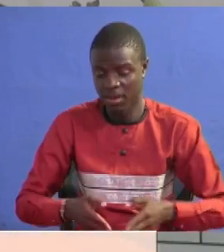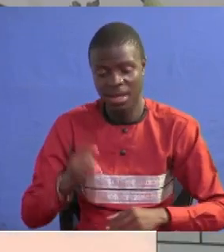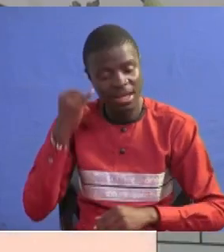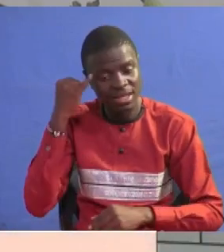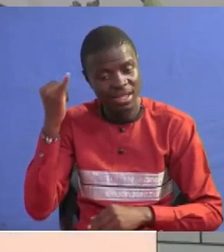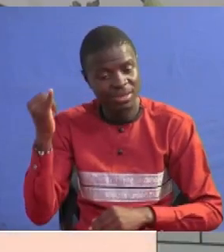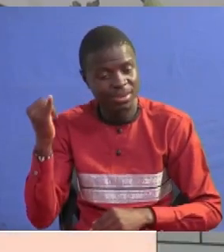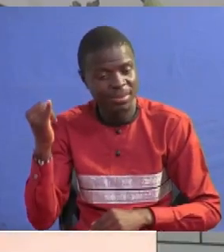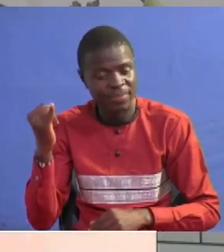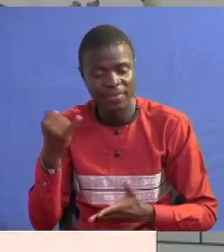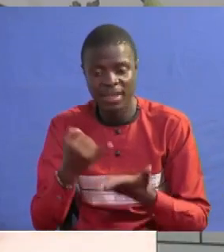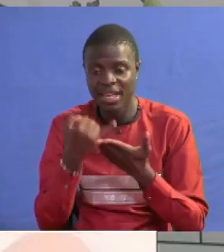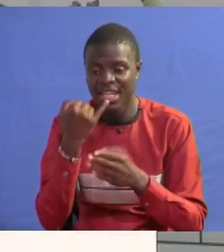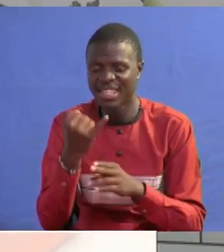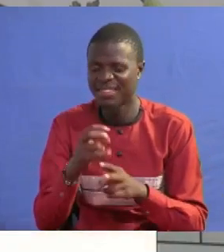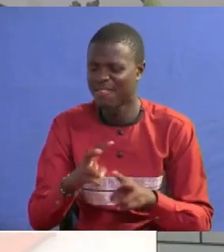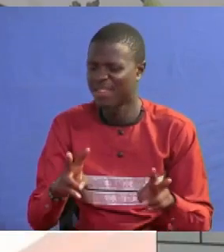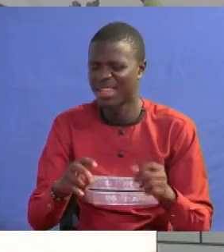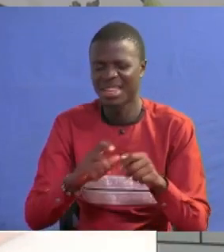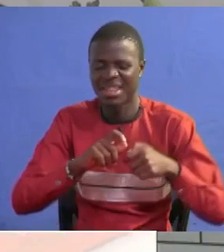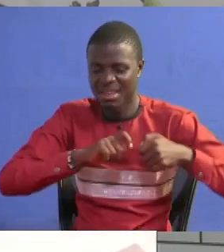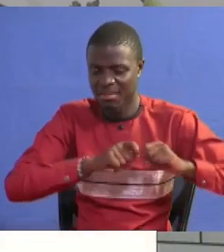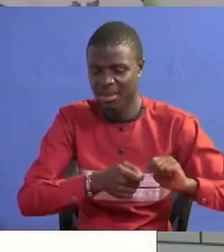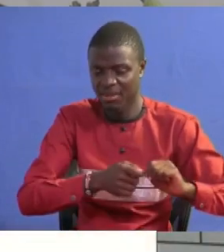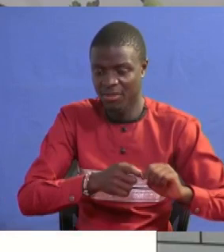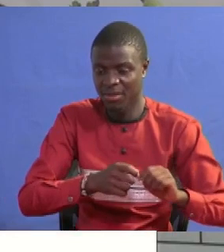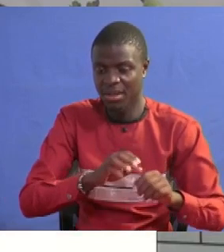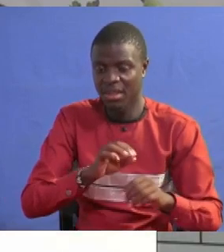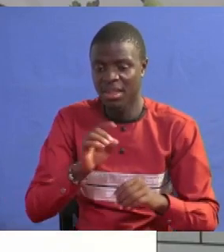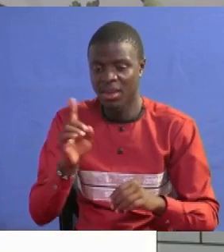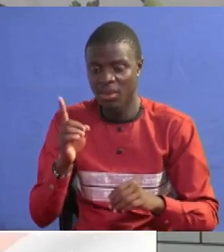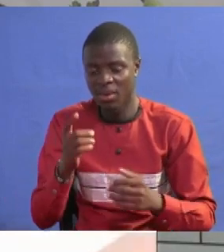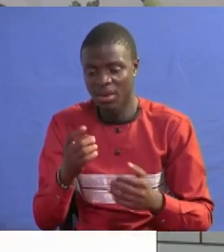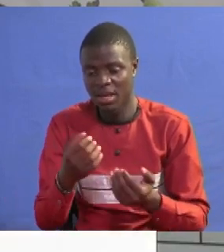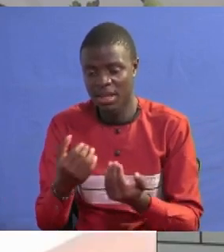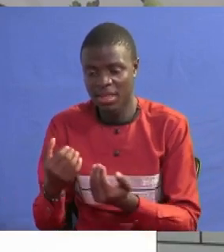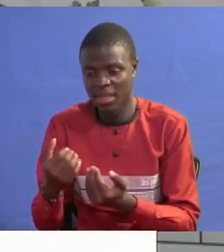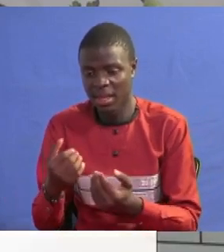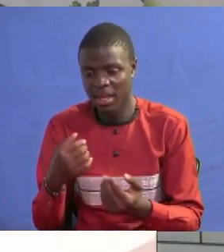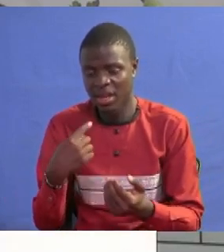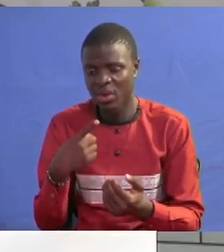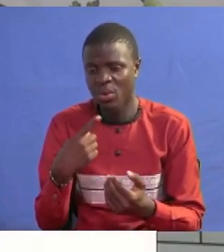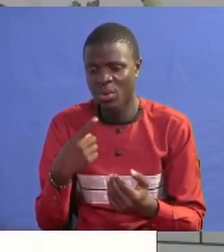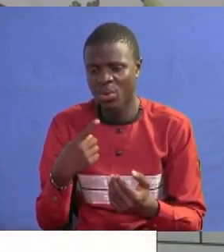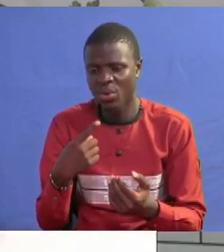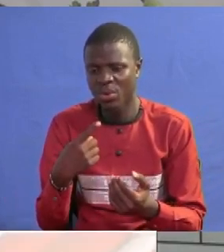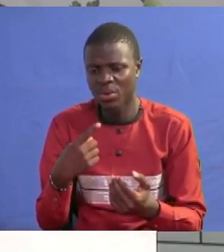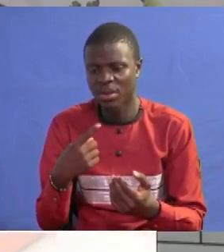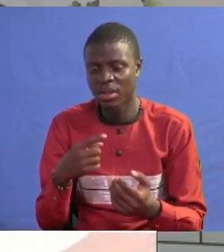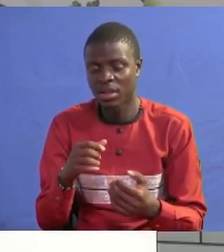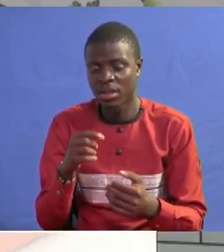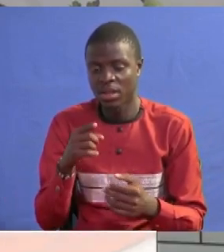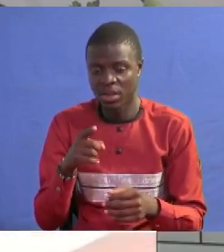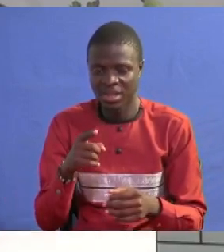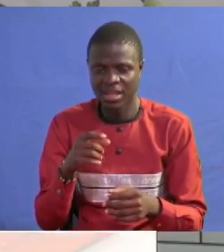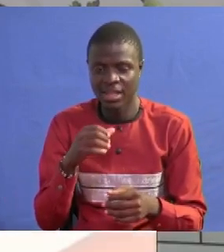ovarian cyst rupture, it's very painful. And if you're evaluating a woman who has a ruptured ovarian cyst, then you